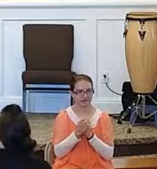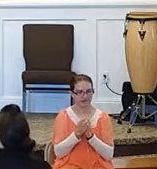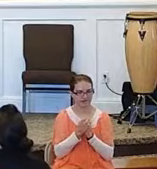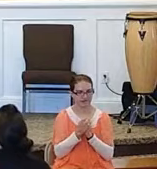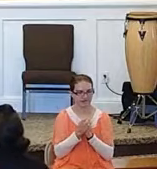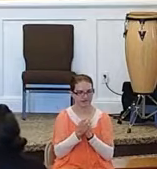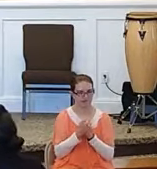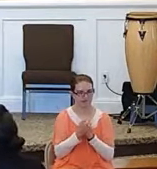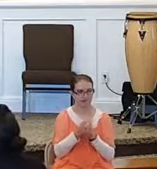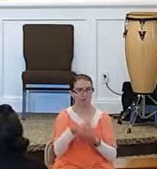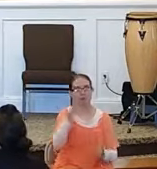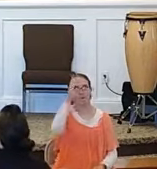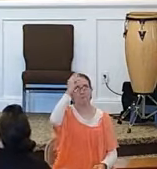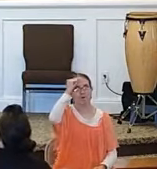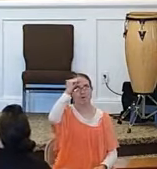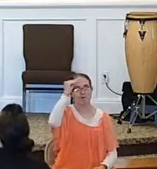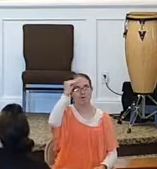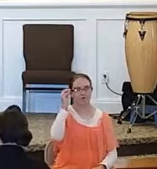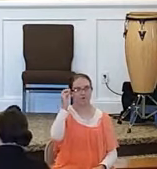Hallelujah. There was an old boy.